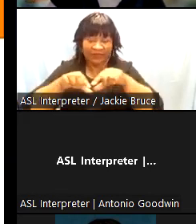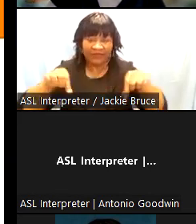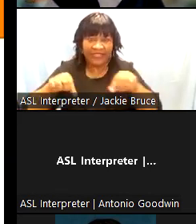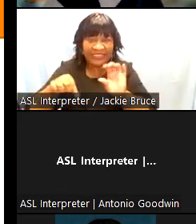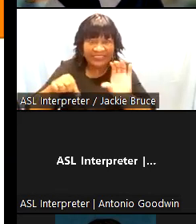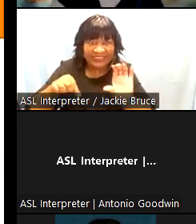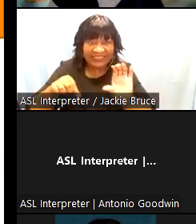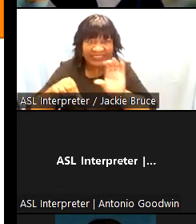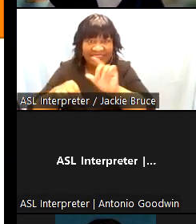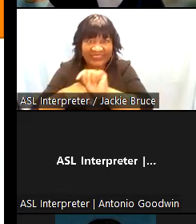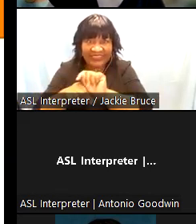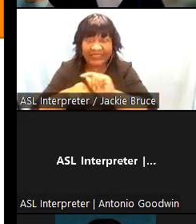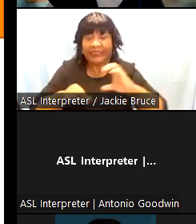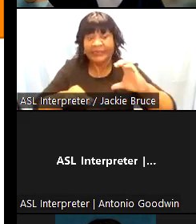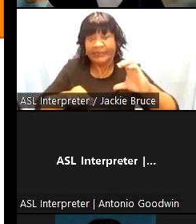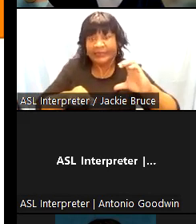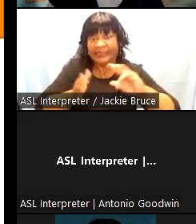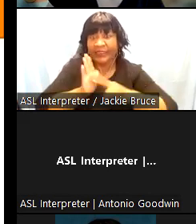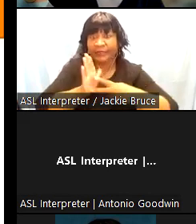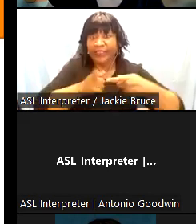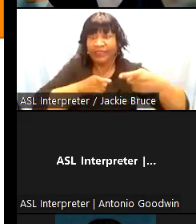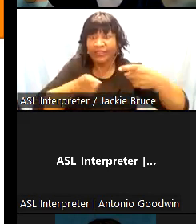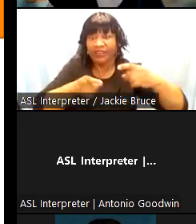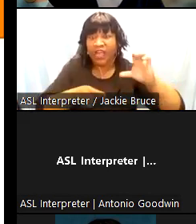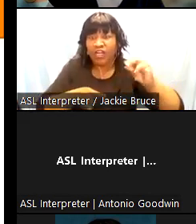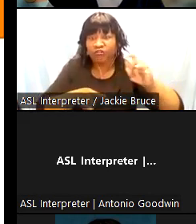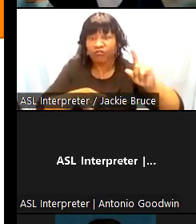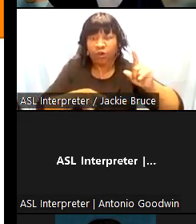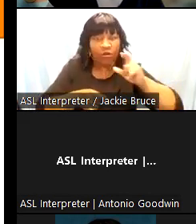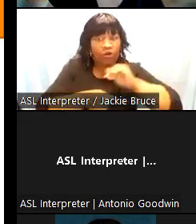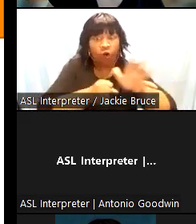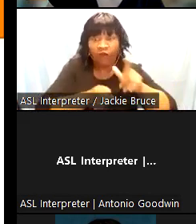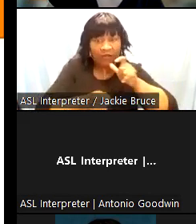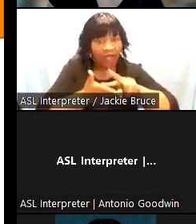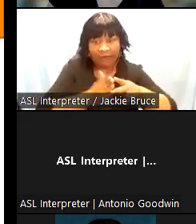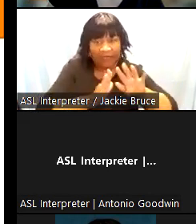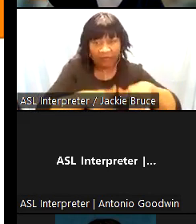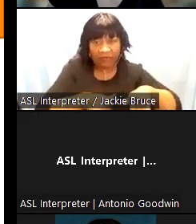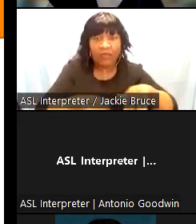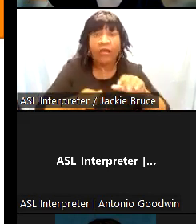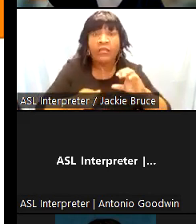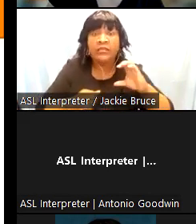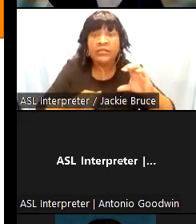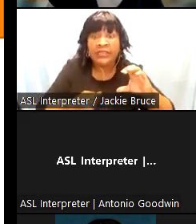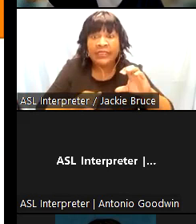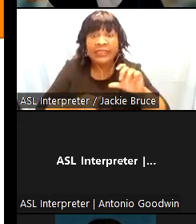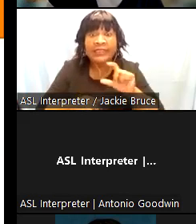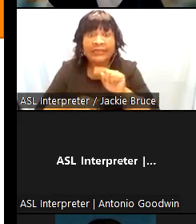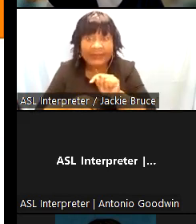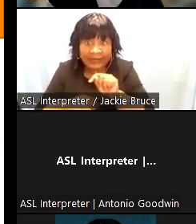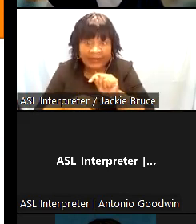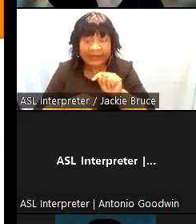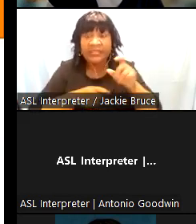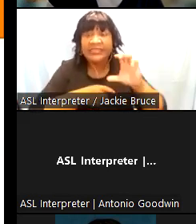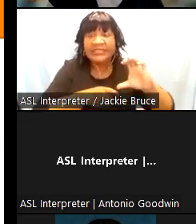The C is the control. So if that doesn't show up, that means that test is no good. So that top line